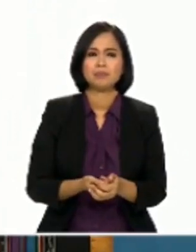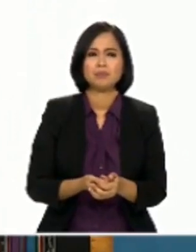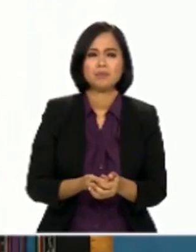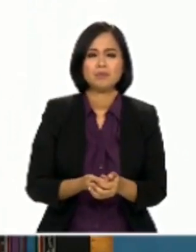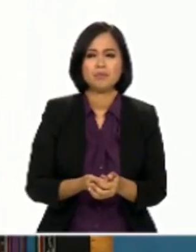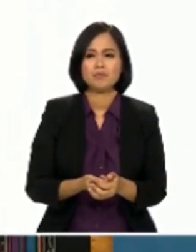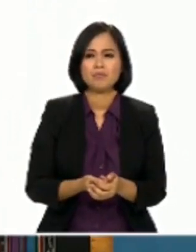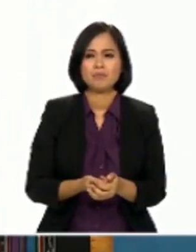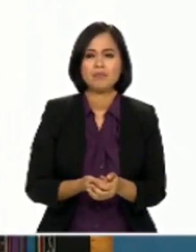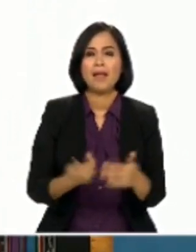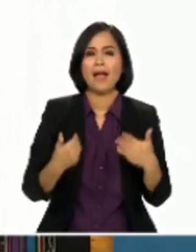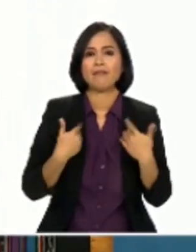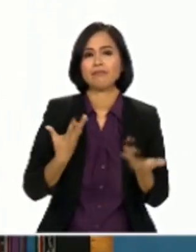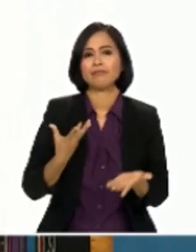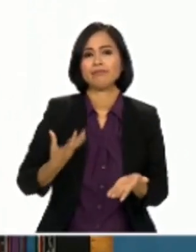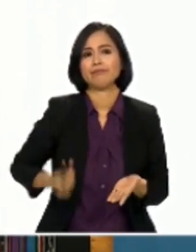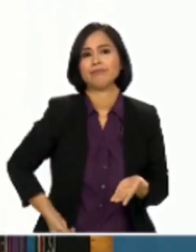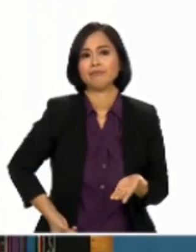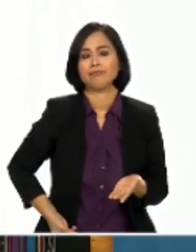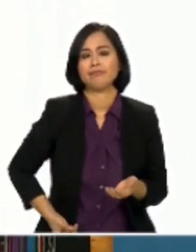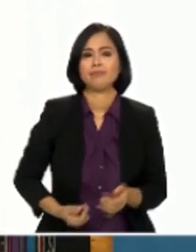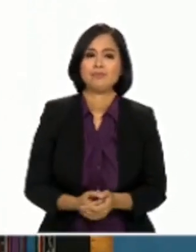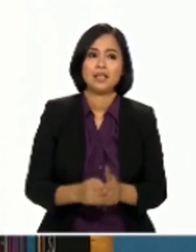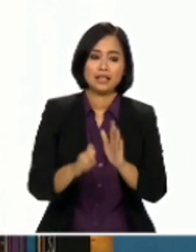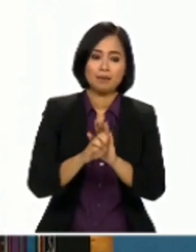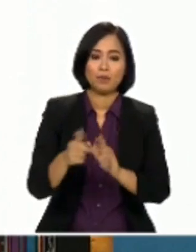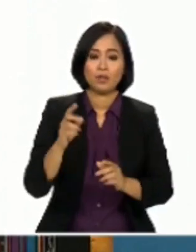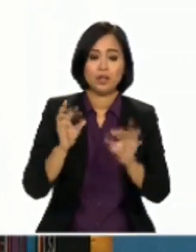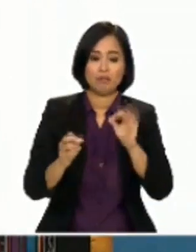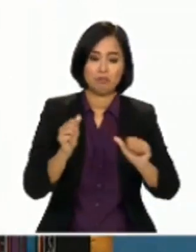a commission, for every action